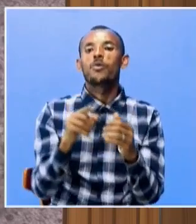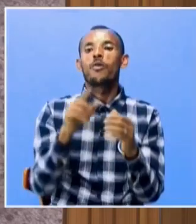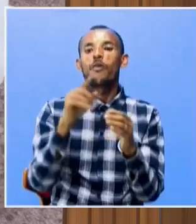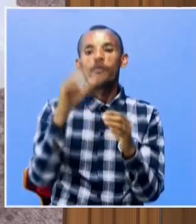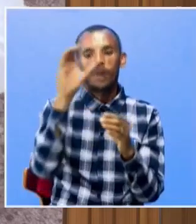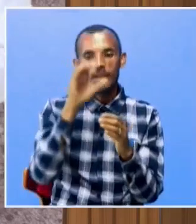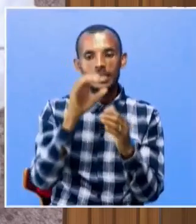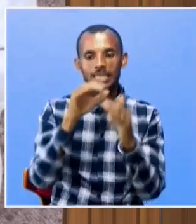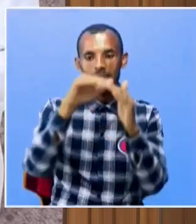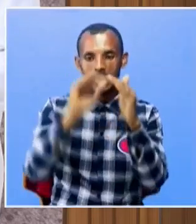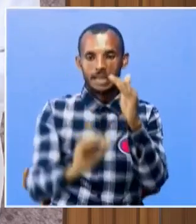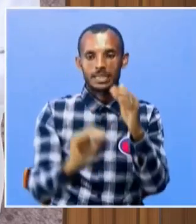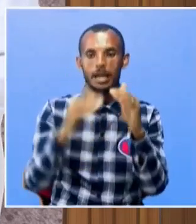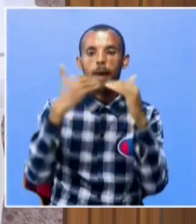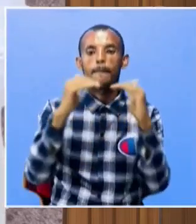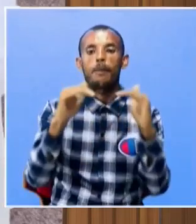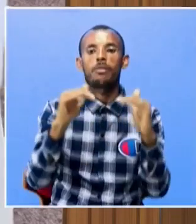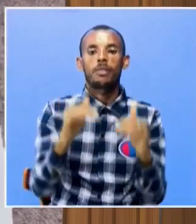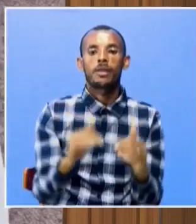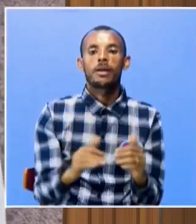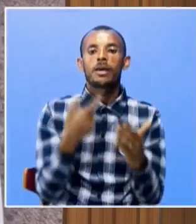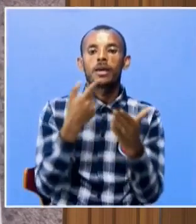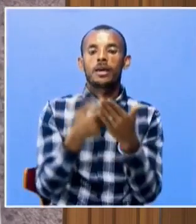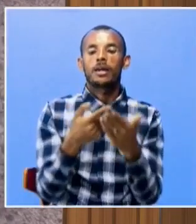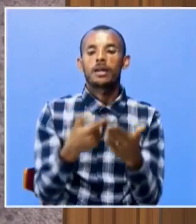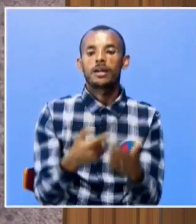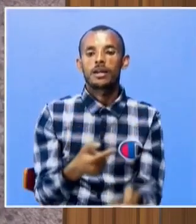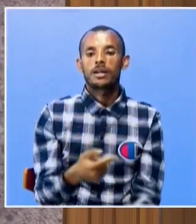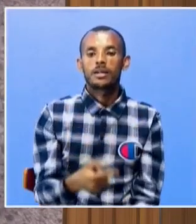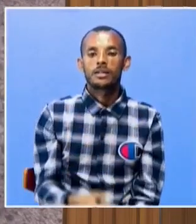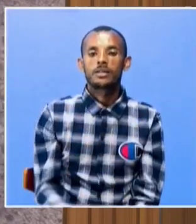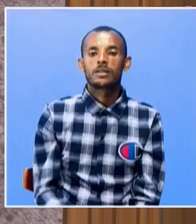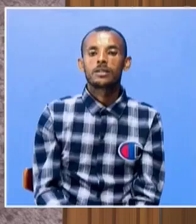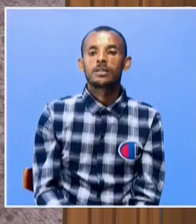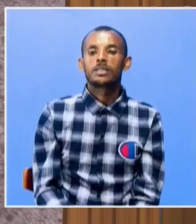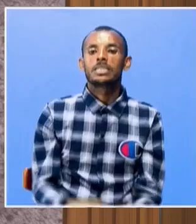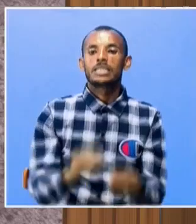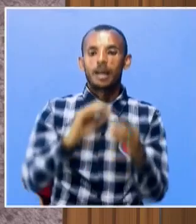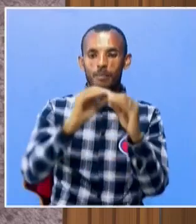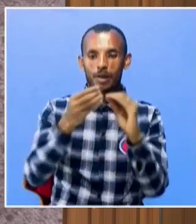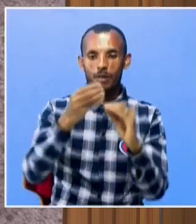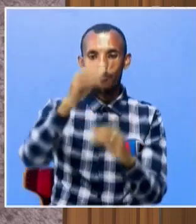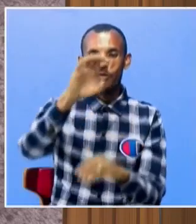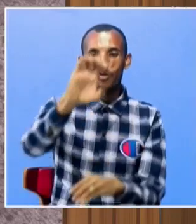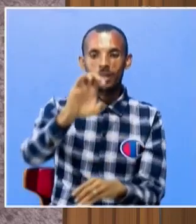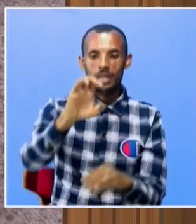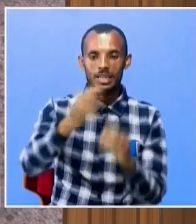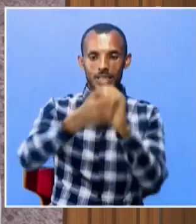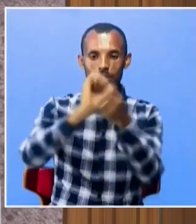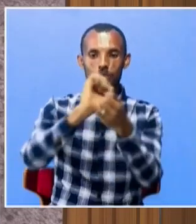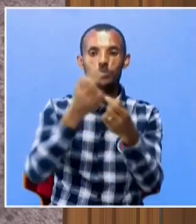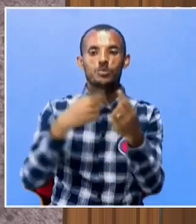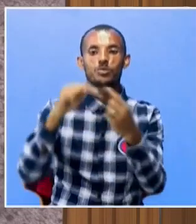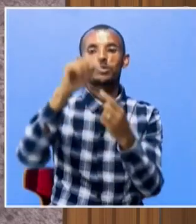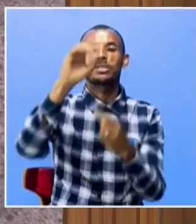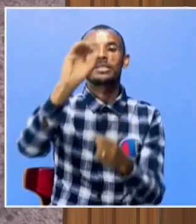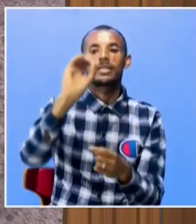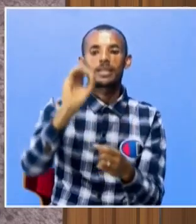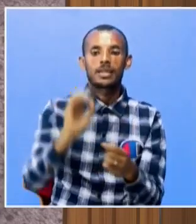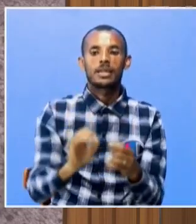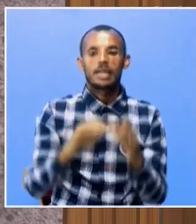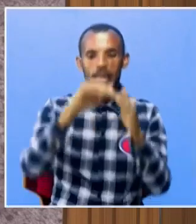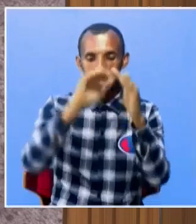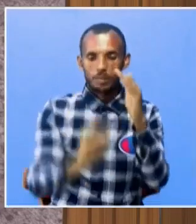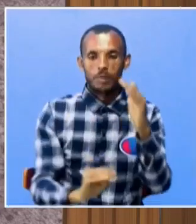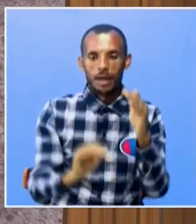the decreased amount. Here, number 40 is changed in 30. It decreased by 10,